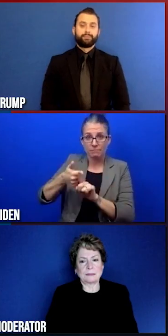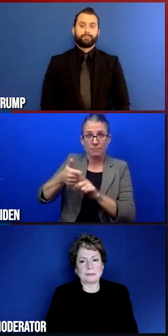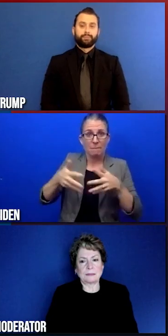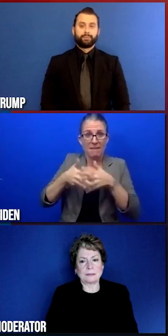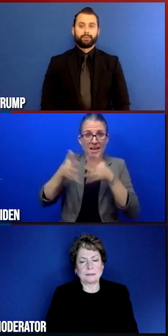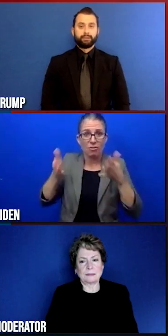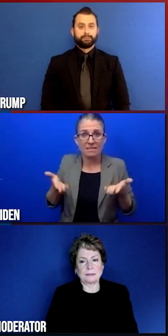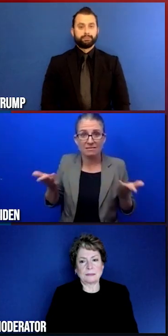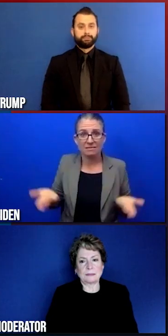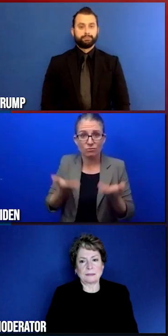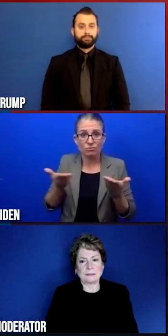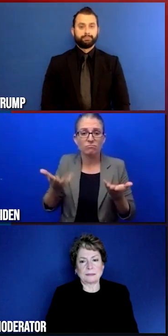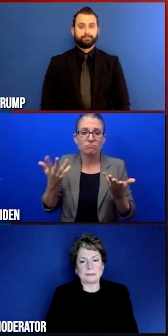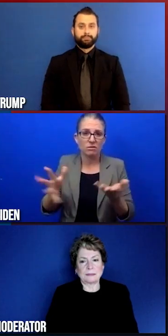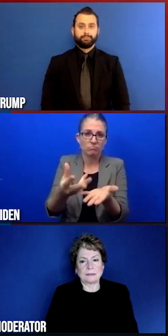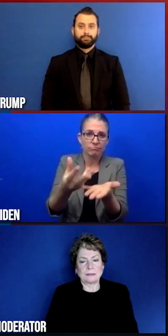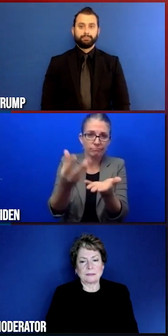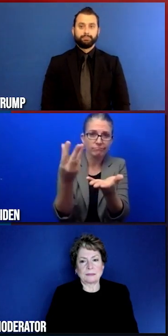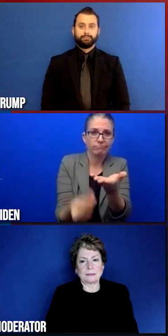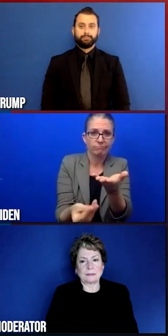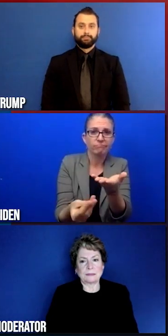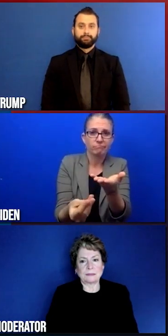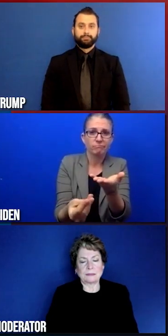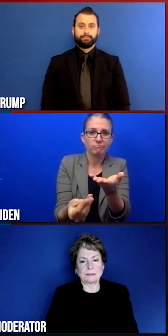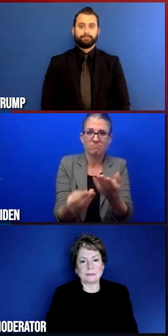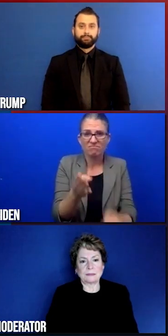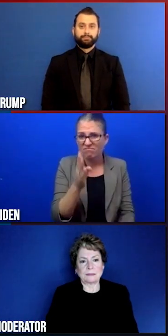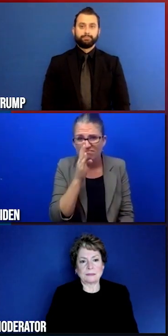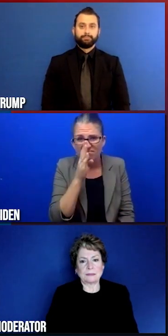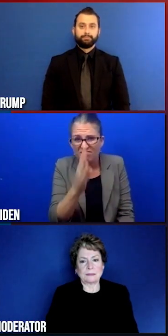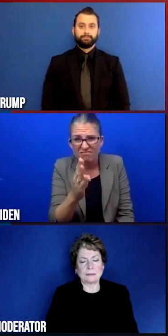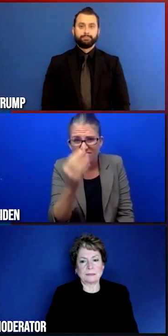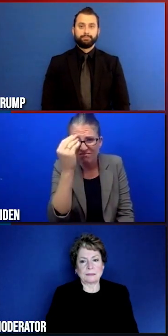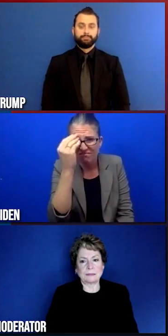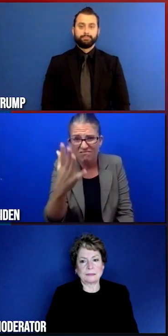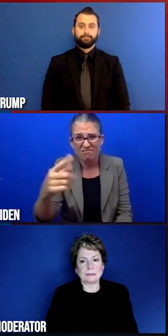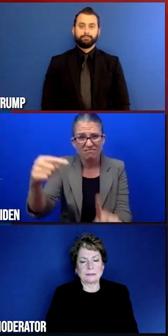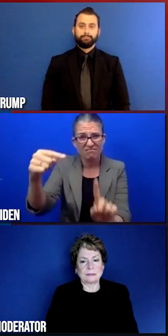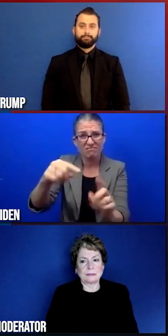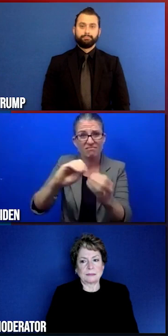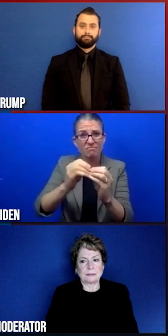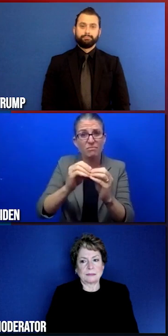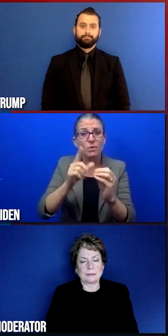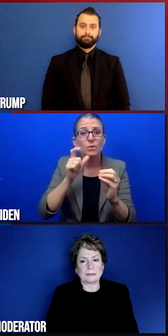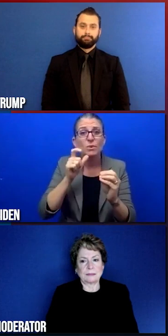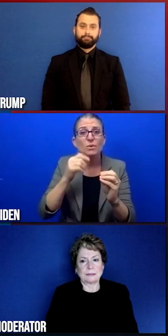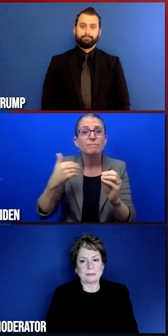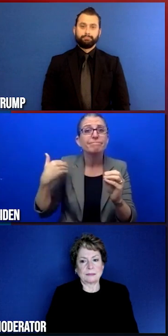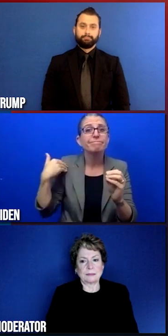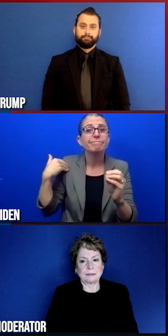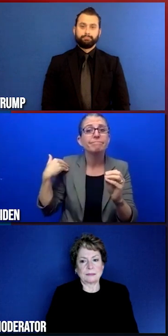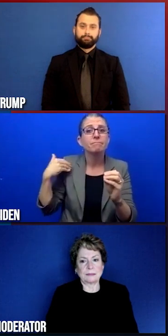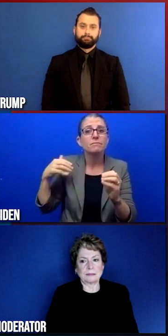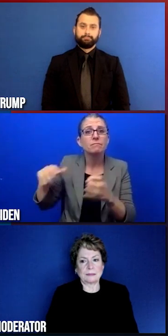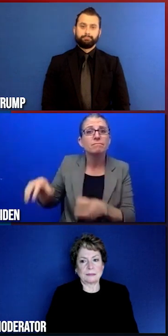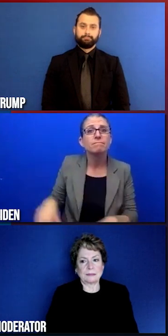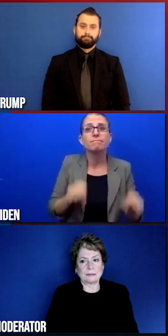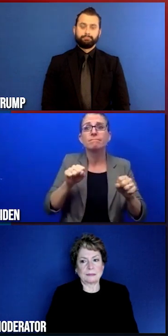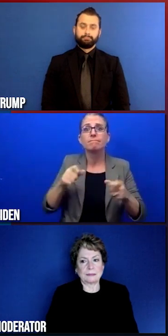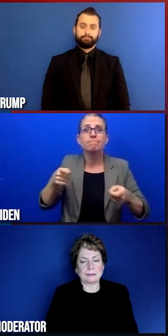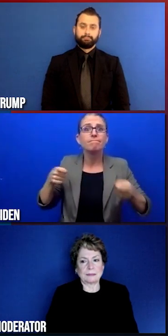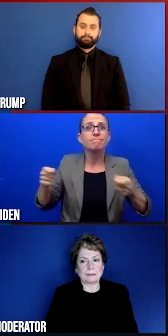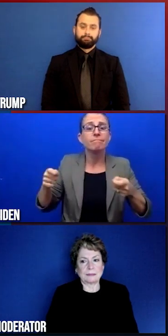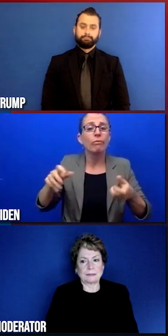for not taking control, in fact, not saying I take no responsibility initially, anyone